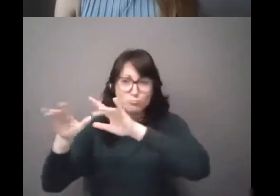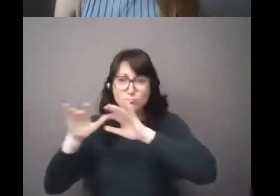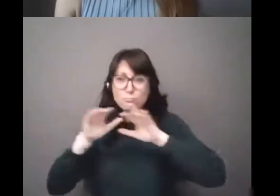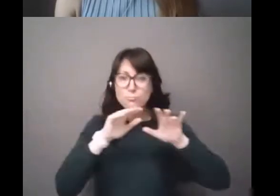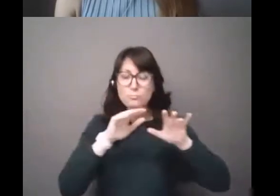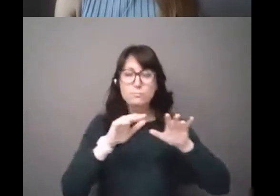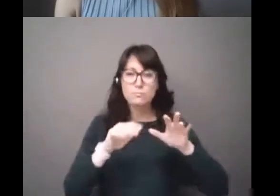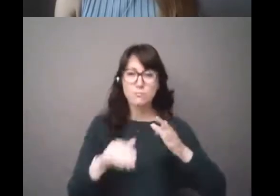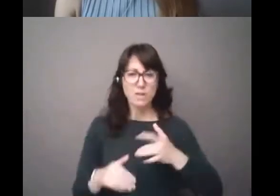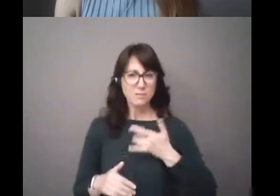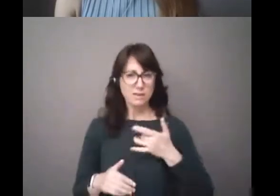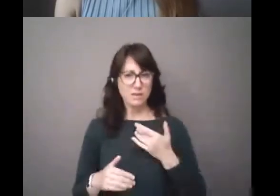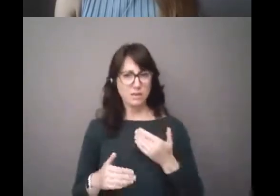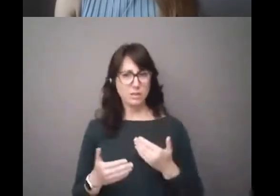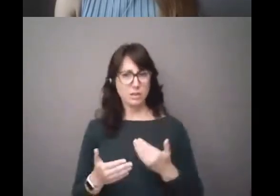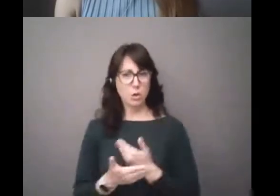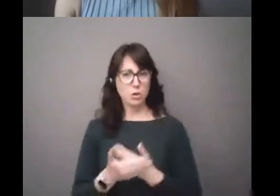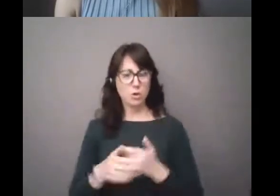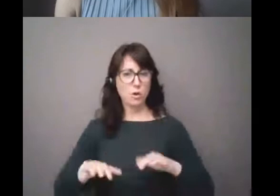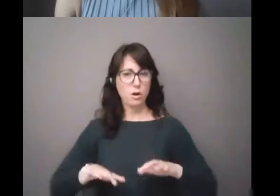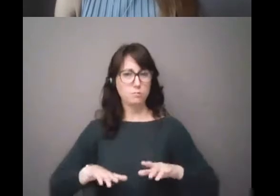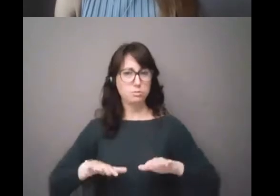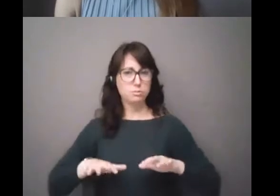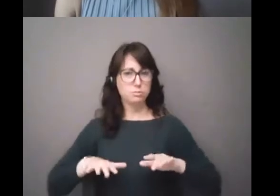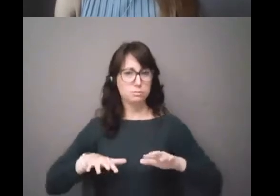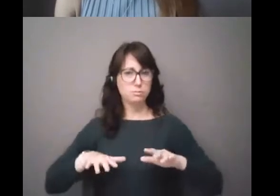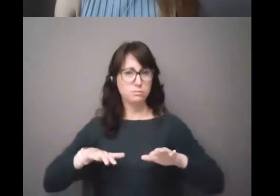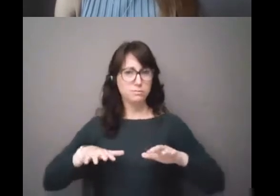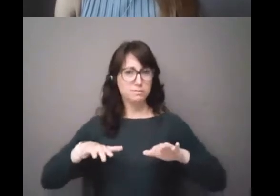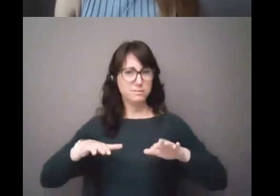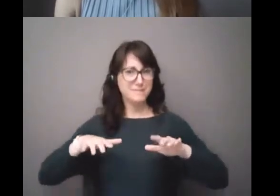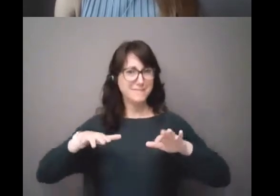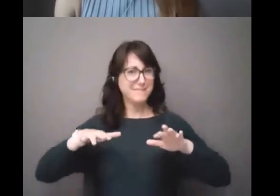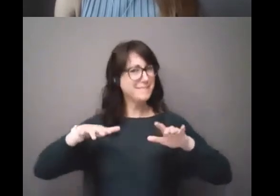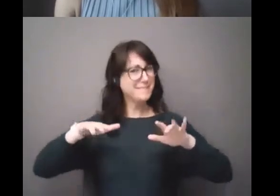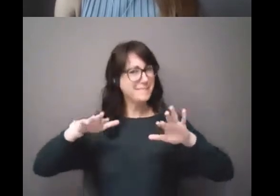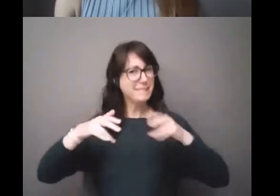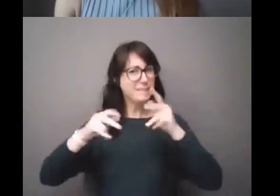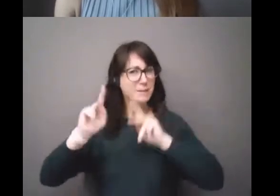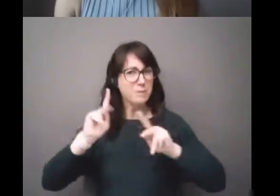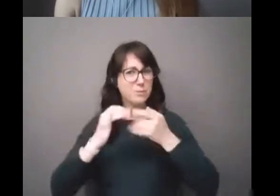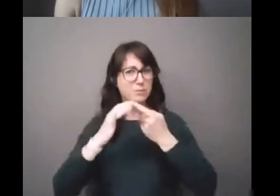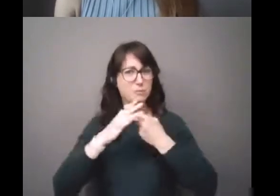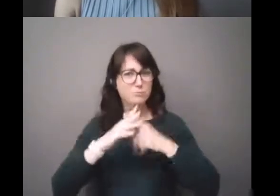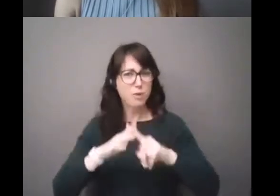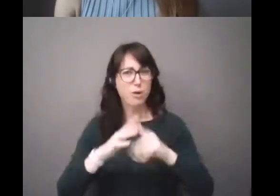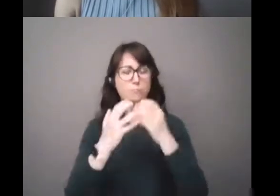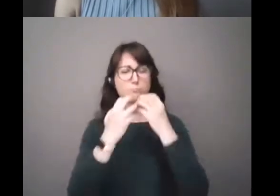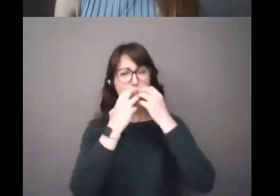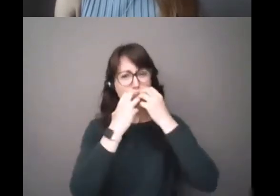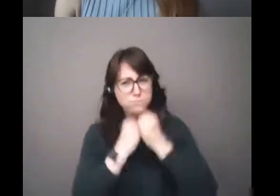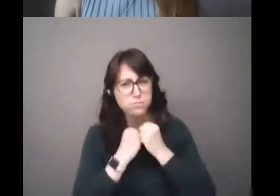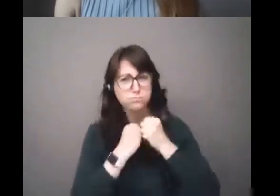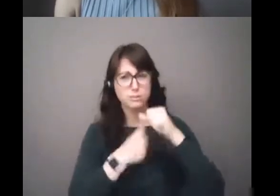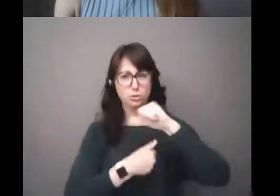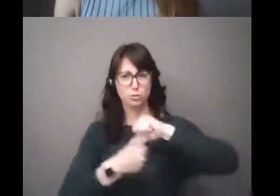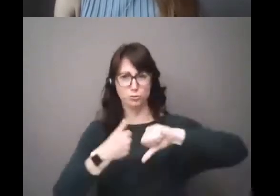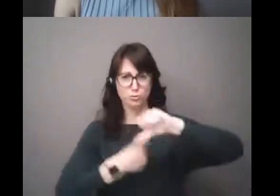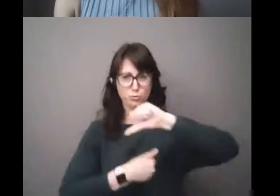I wouldn't say renaissance, but a revigor of people caring about people.